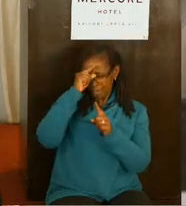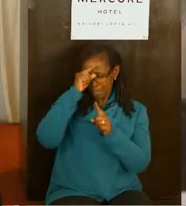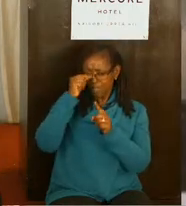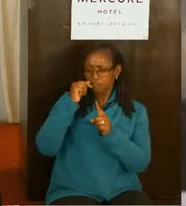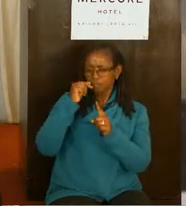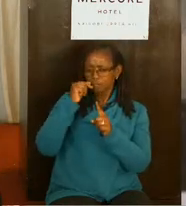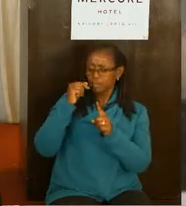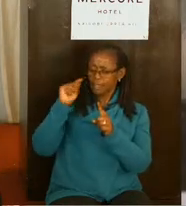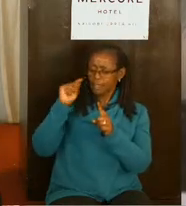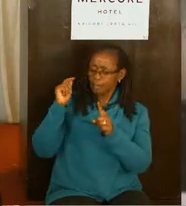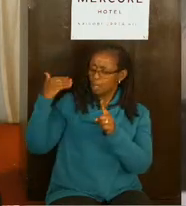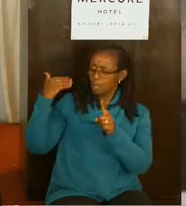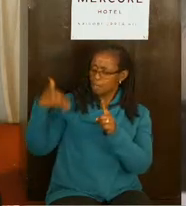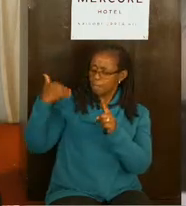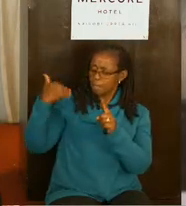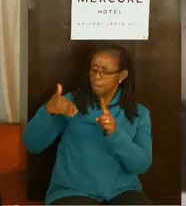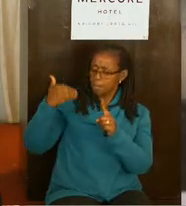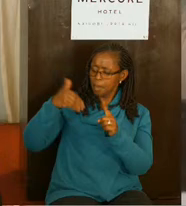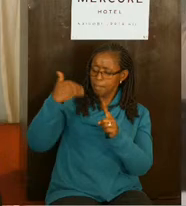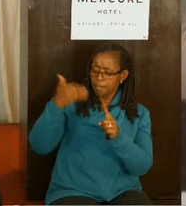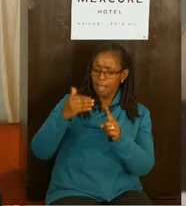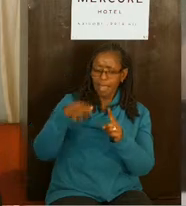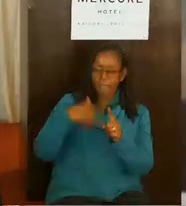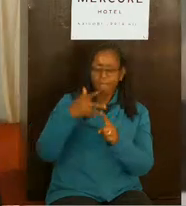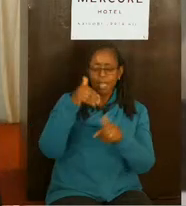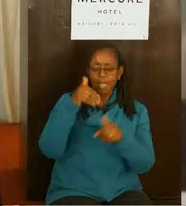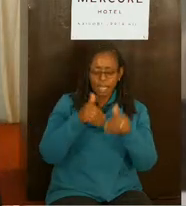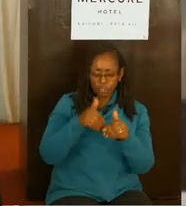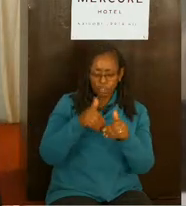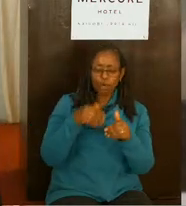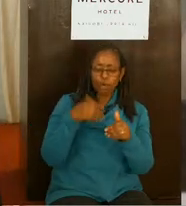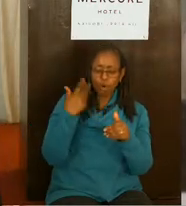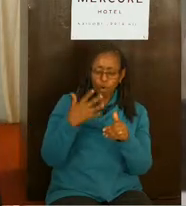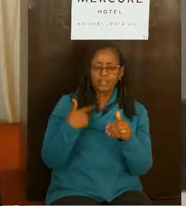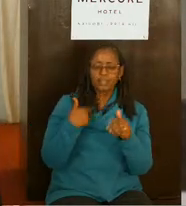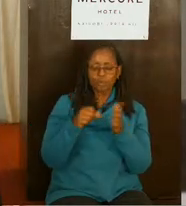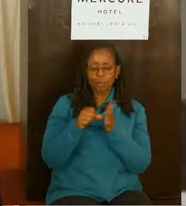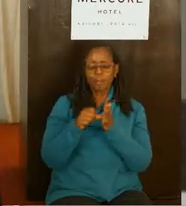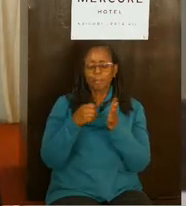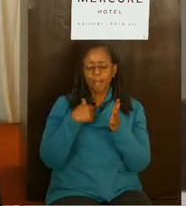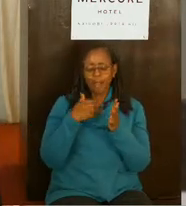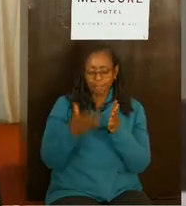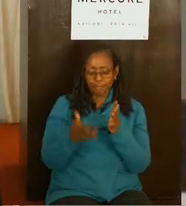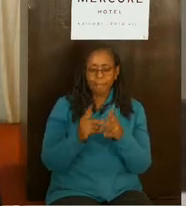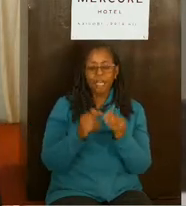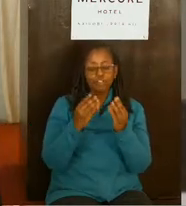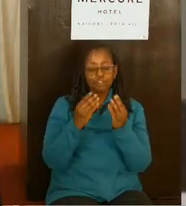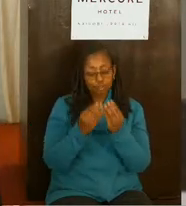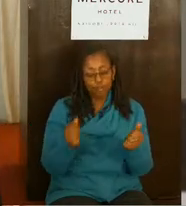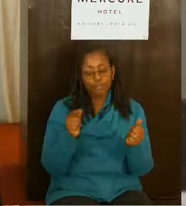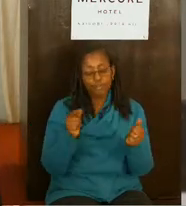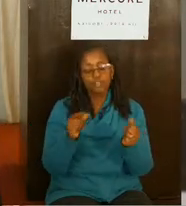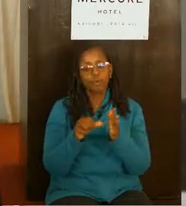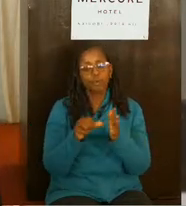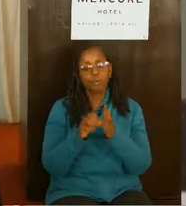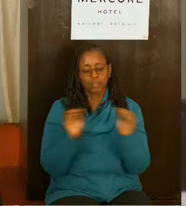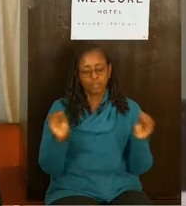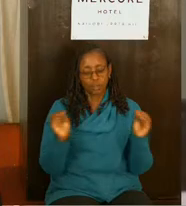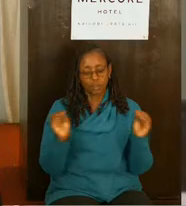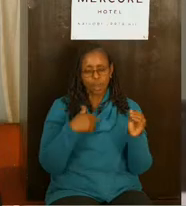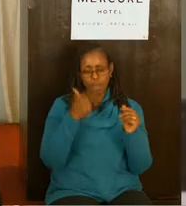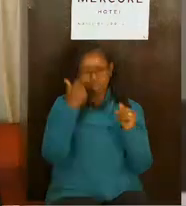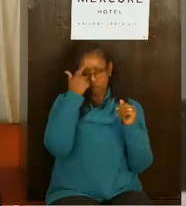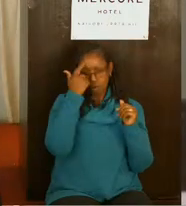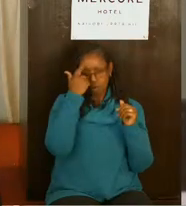we have always an issue but that issue cannot be resolved and we thought maybe County governments by having the